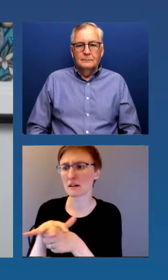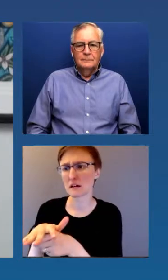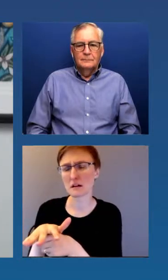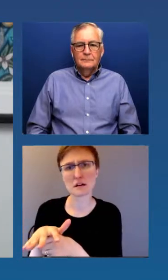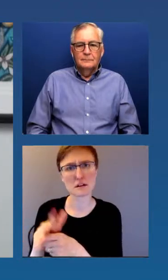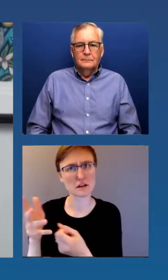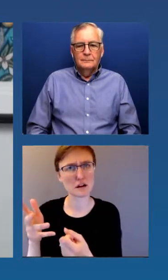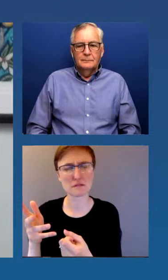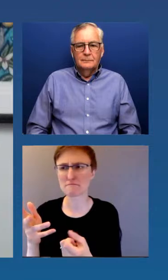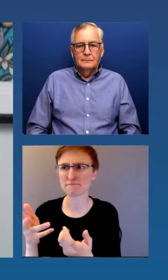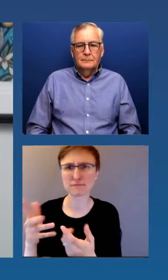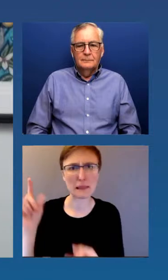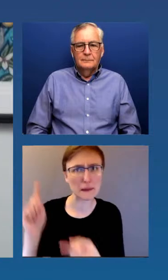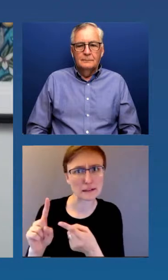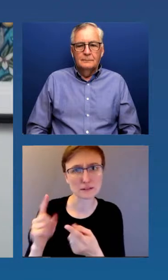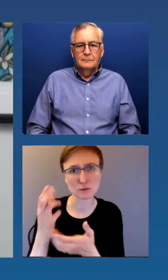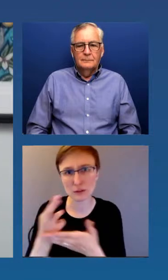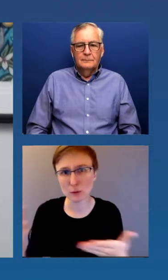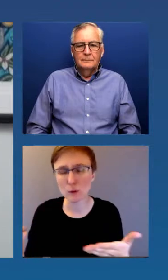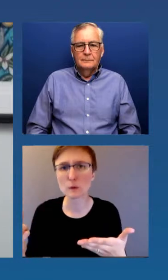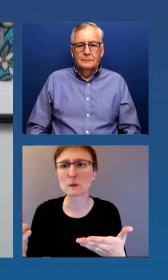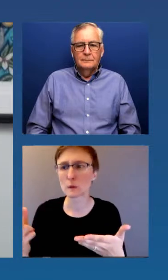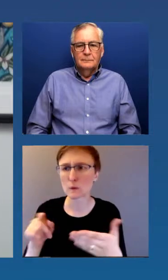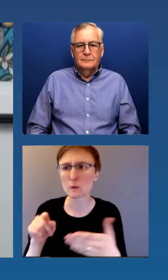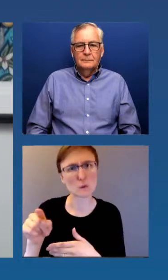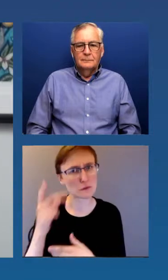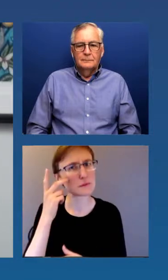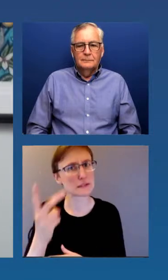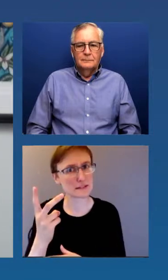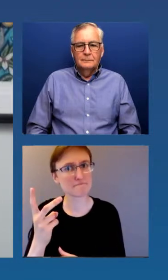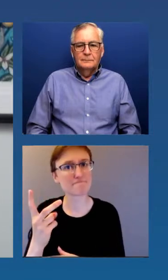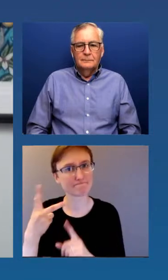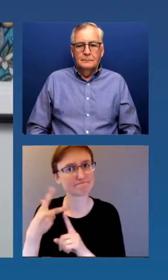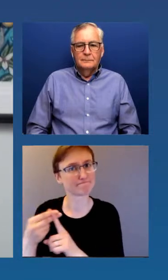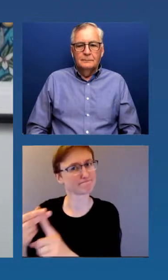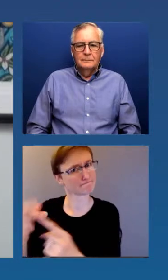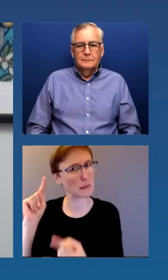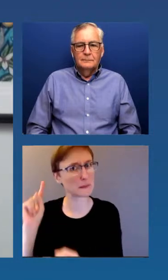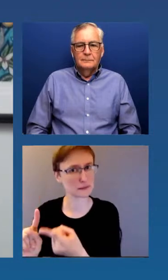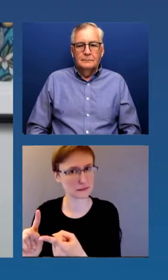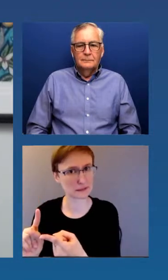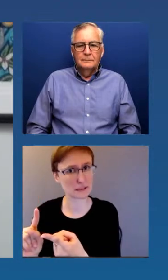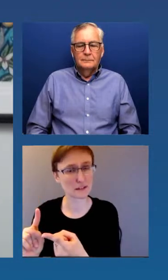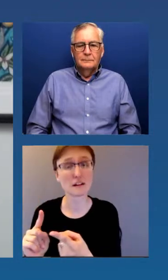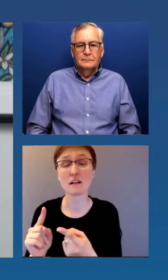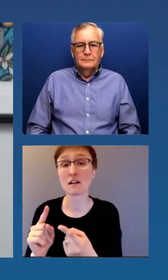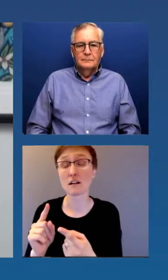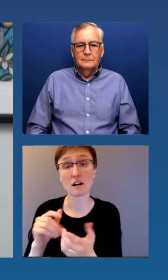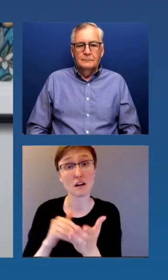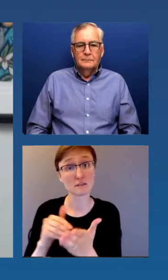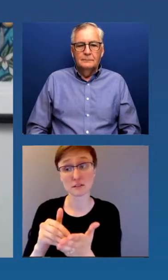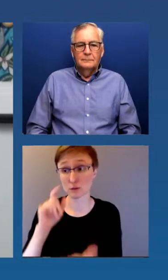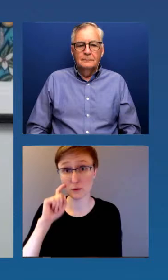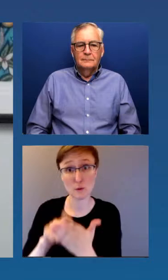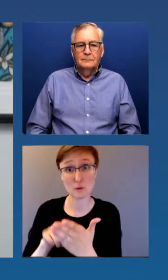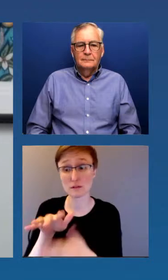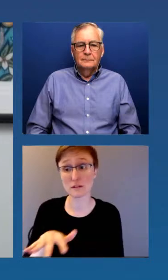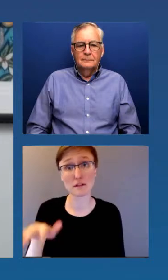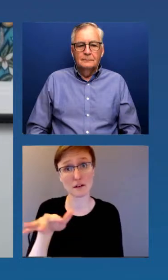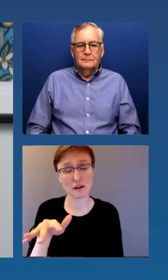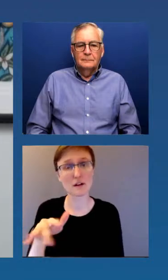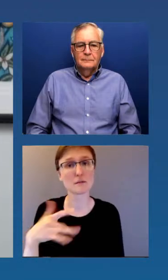advantaged neighborhoods. And this has a correlation with some of the larger Black and racialized population